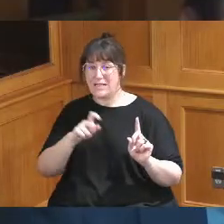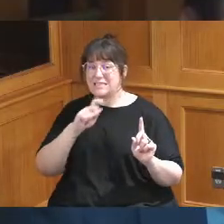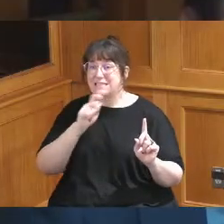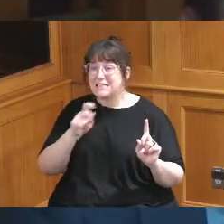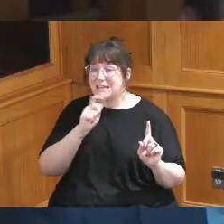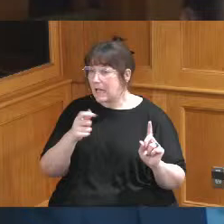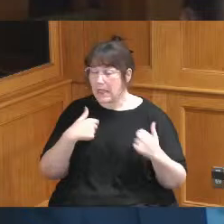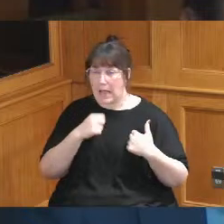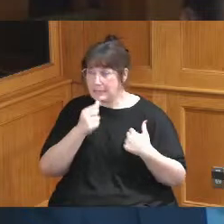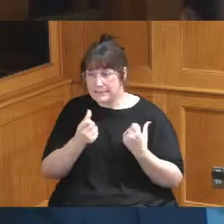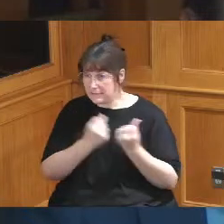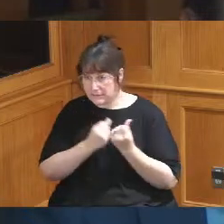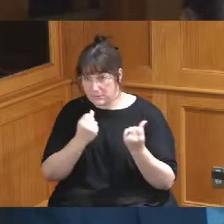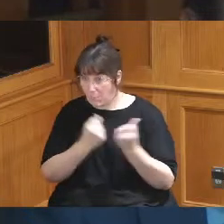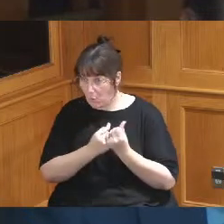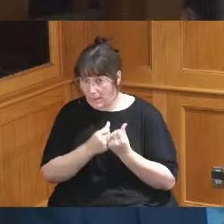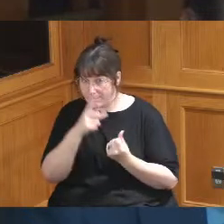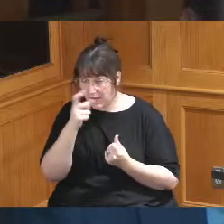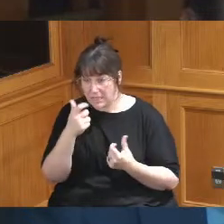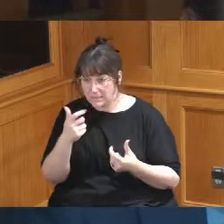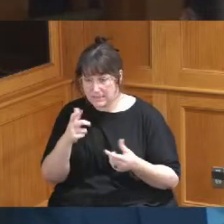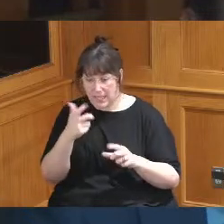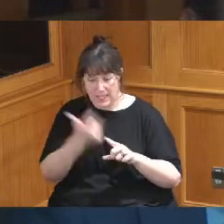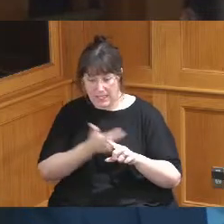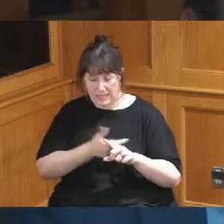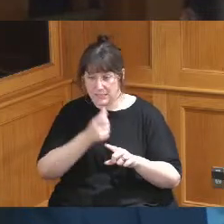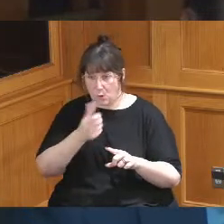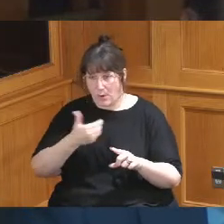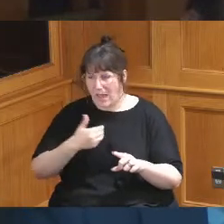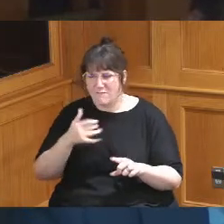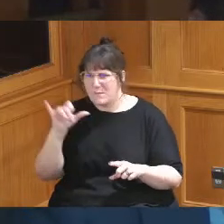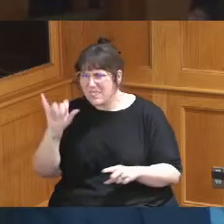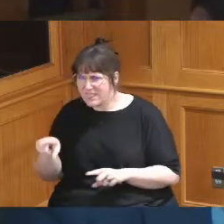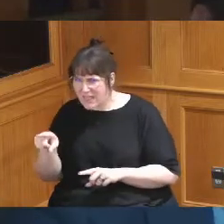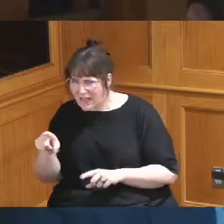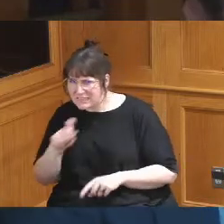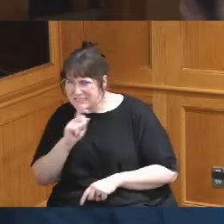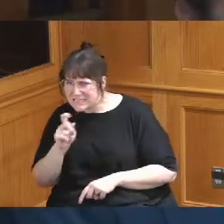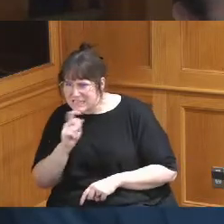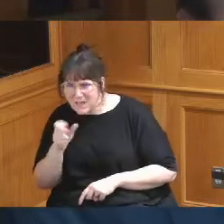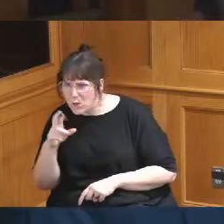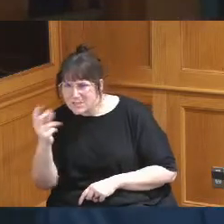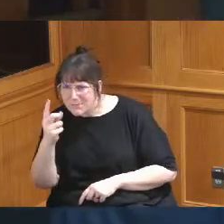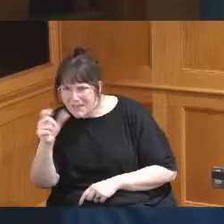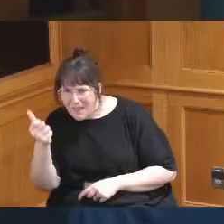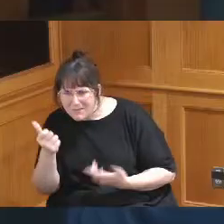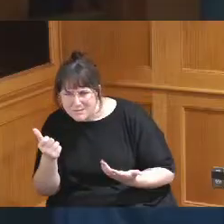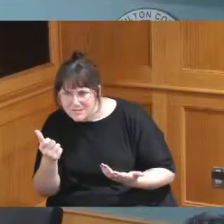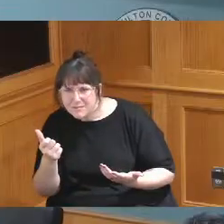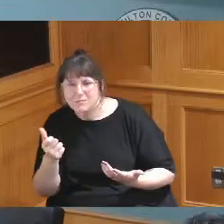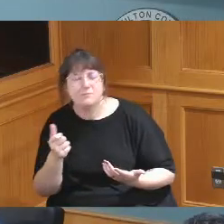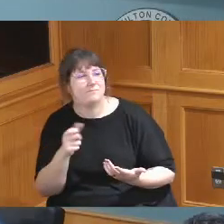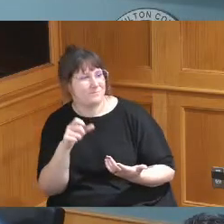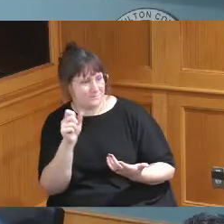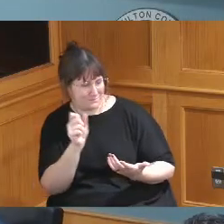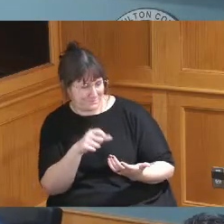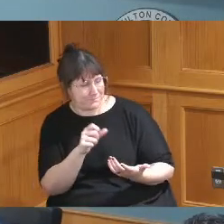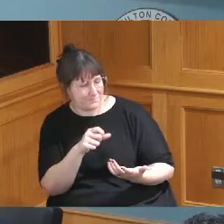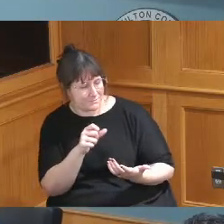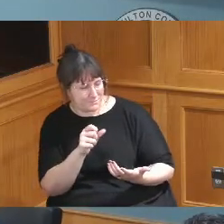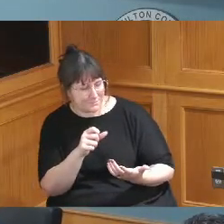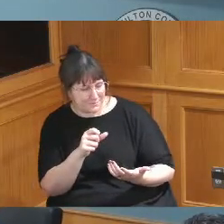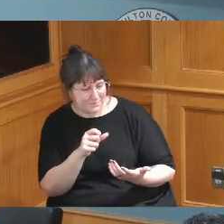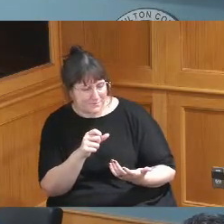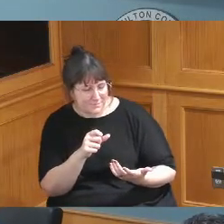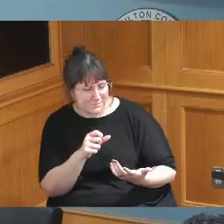not support because we don't have a lease. What is this? Is this steel or something else? So yeah, this is the